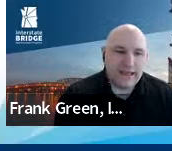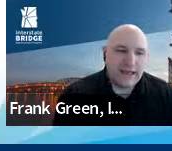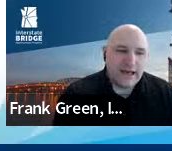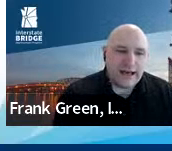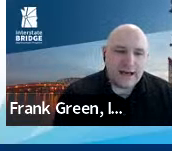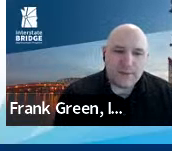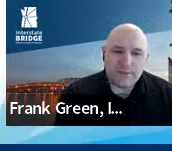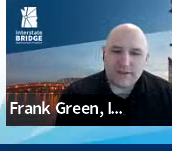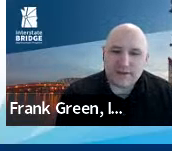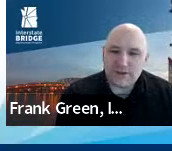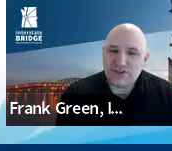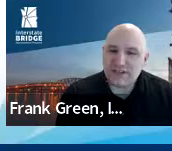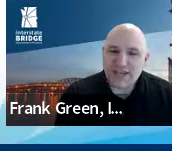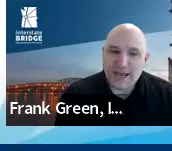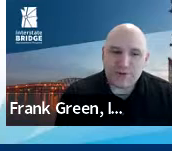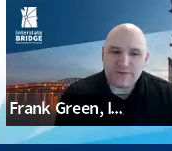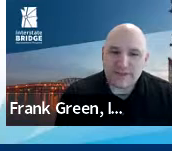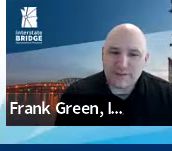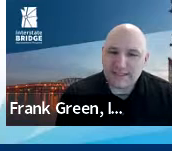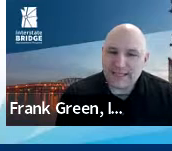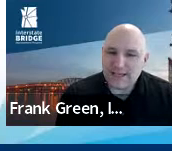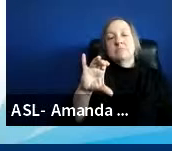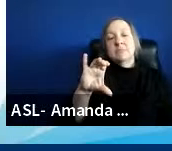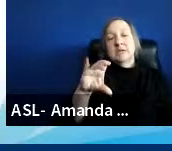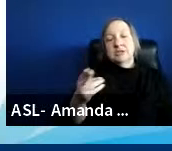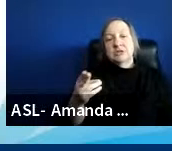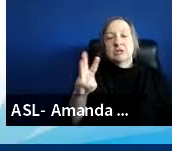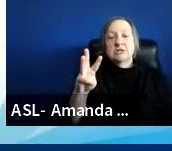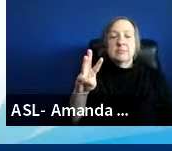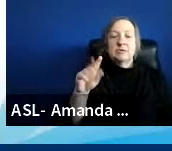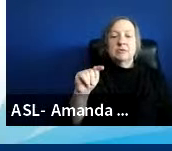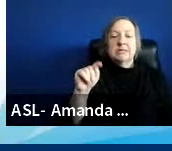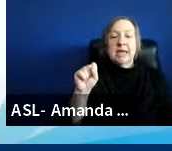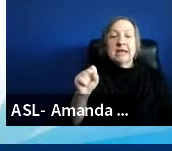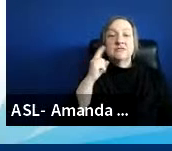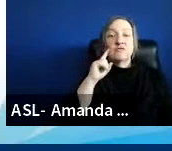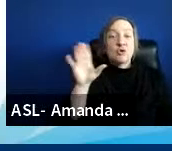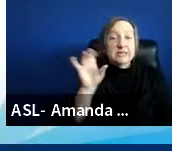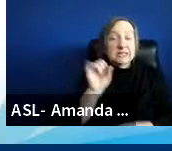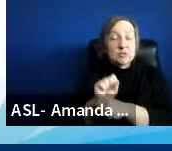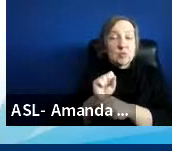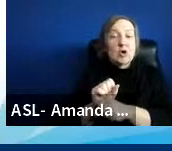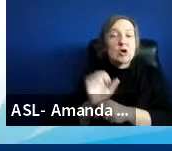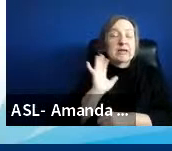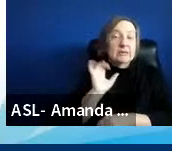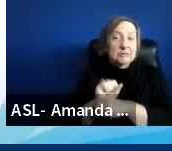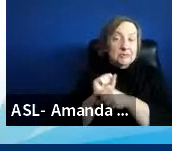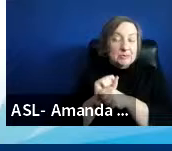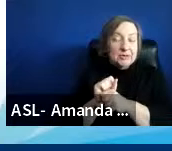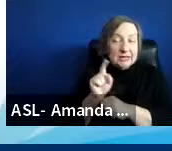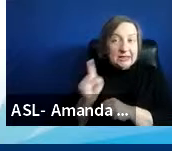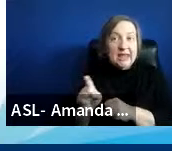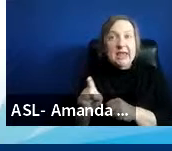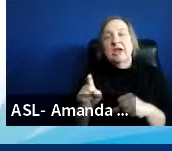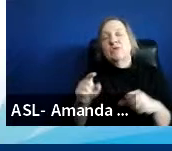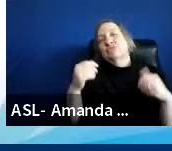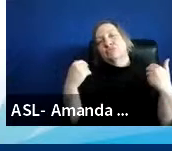by the Michigan chapter of WTS for a lot of the work that he did when he was working there, which is a